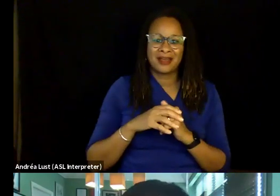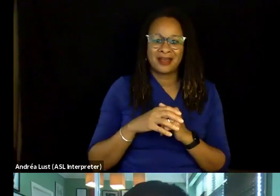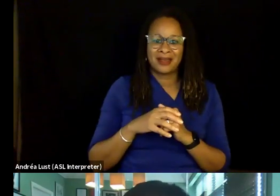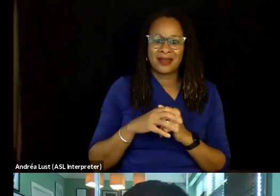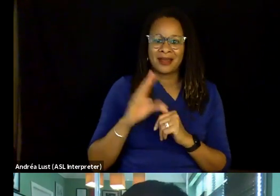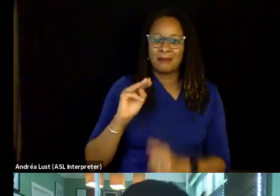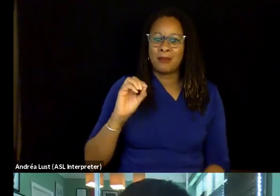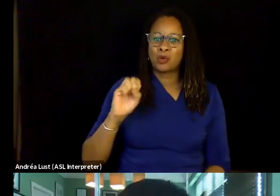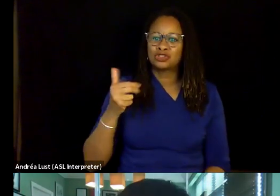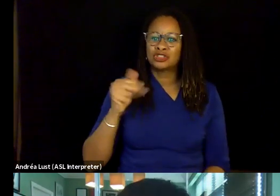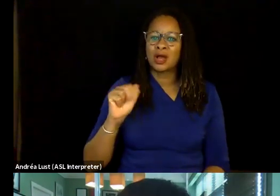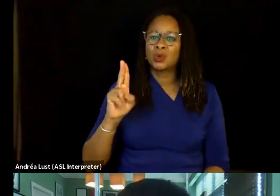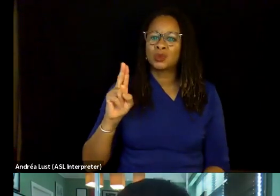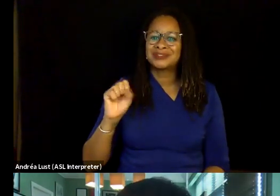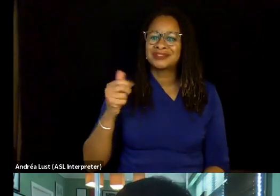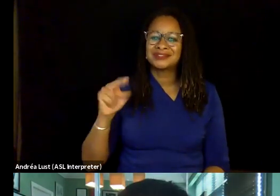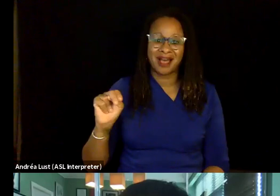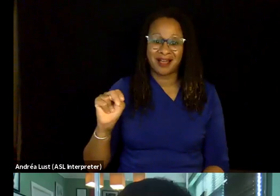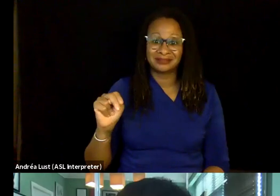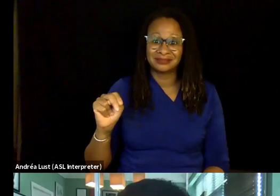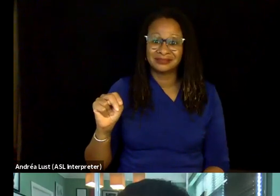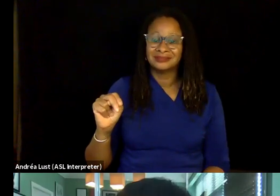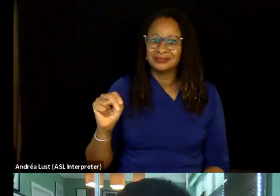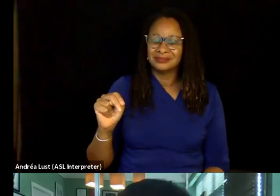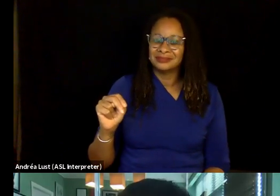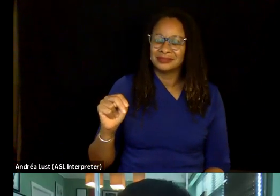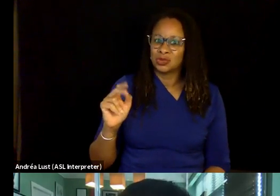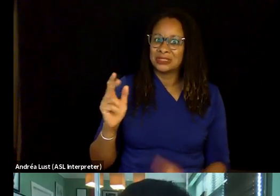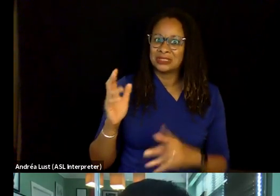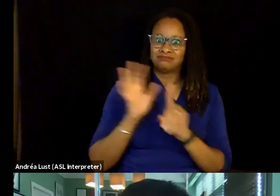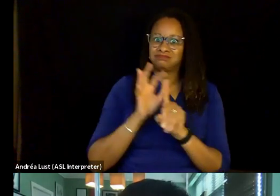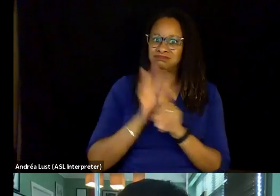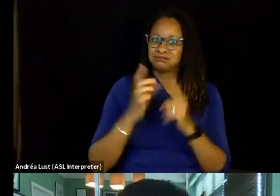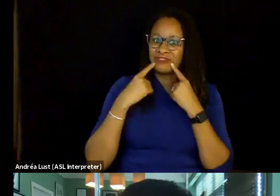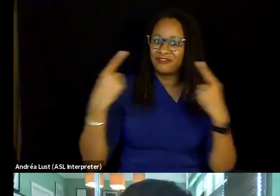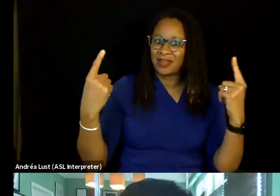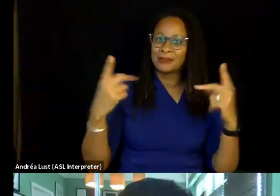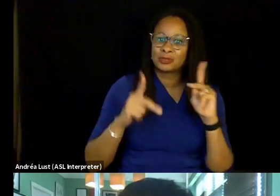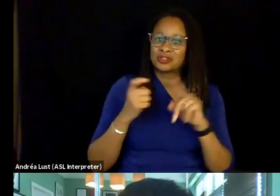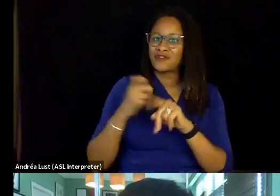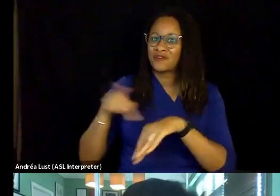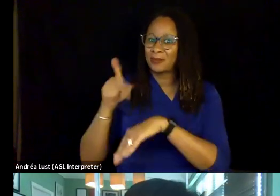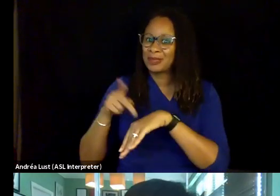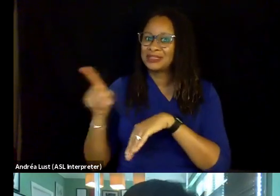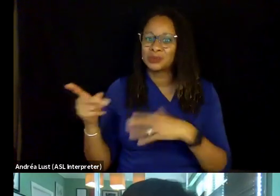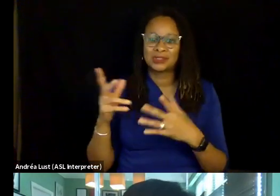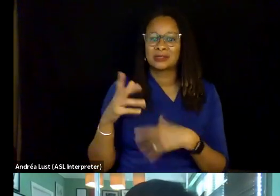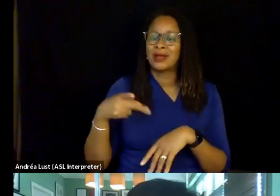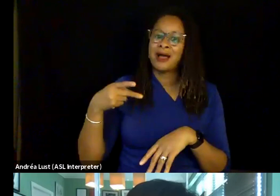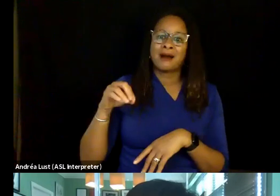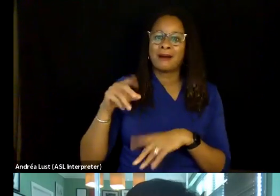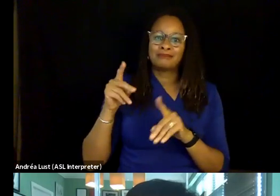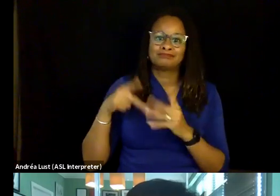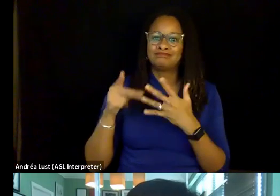Moshe Uzon. I don't know if I'm pronouncing her name correctly, but tell me how that kind of access worked, and how those